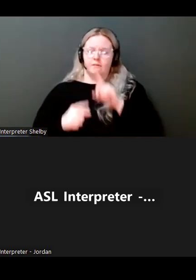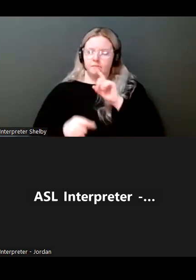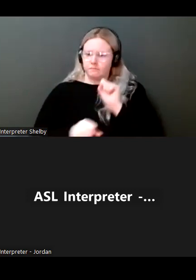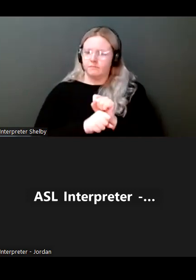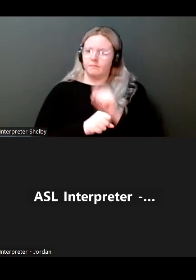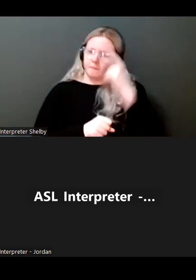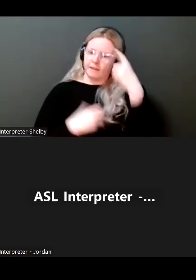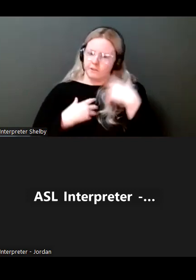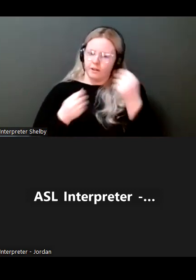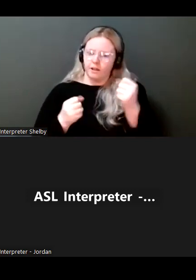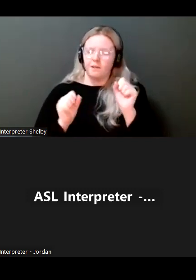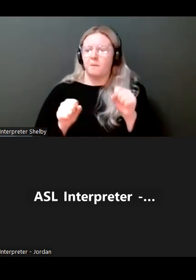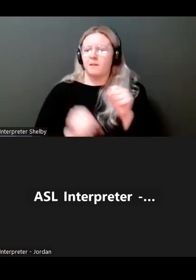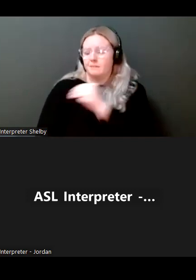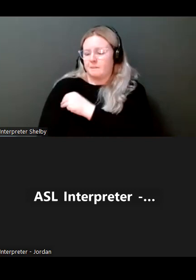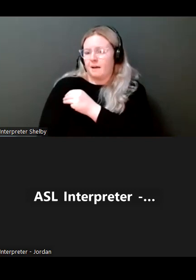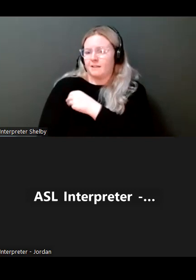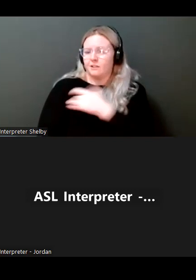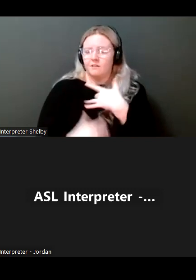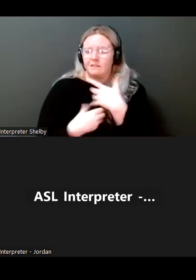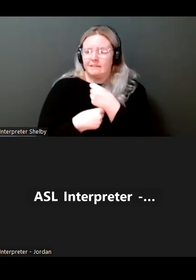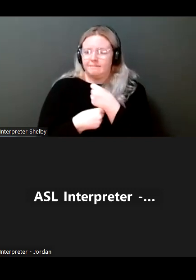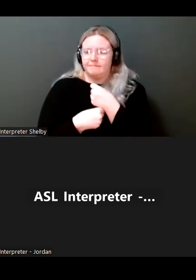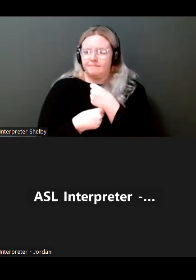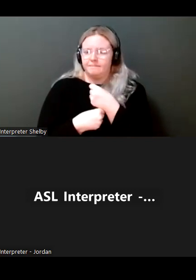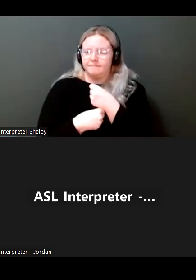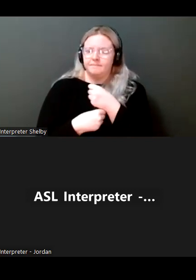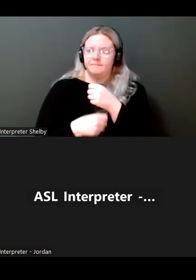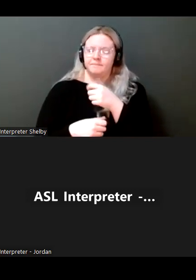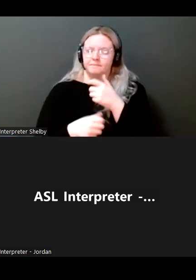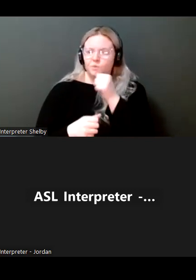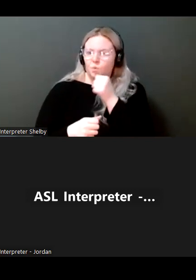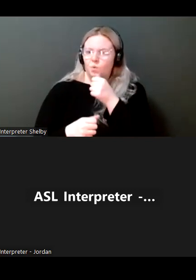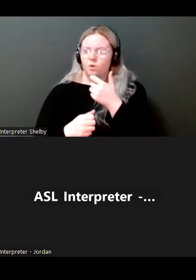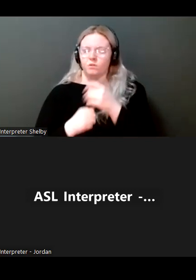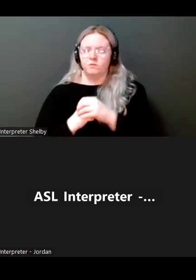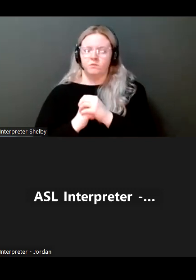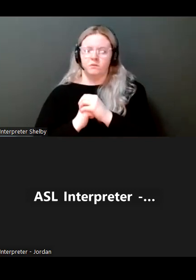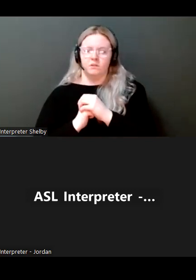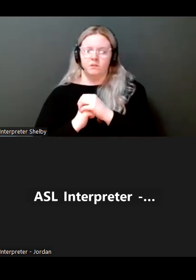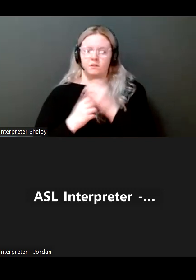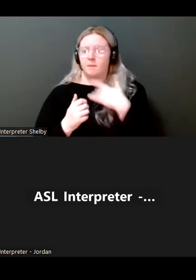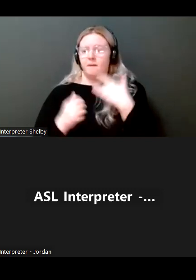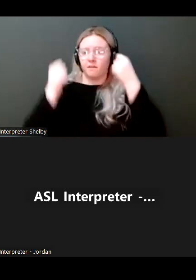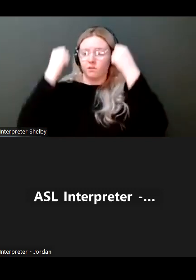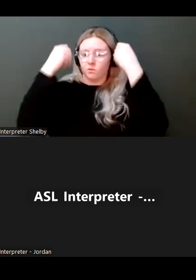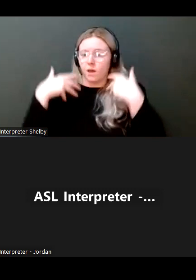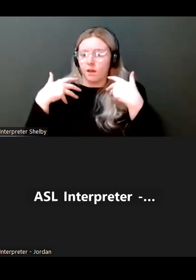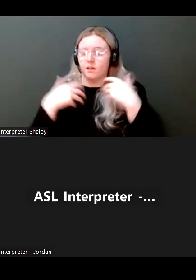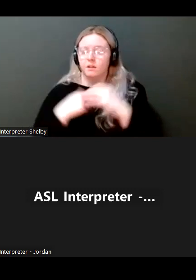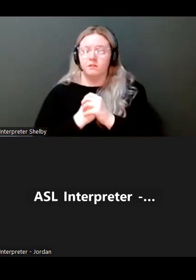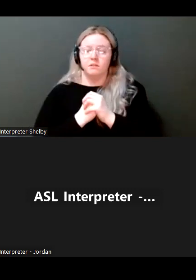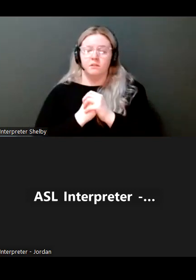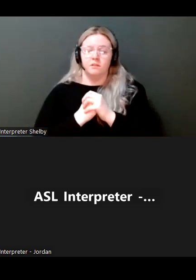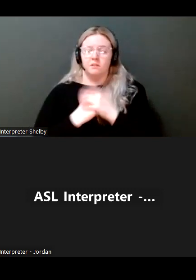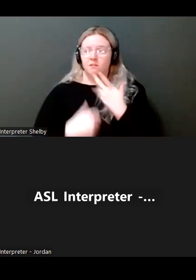muscle tension, sore muscles, or feel stiff. We might be sweating more than usual, experience